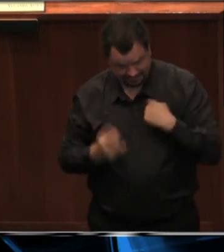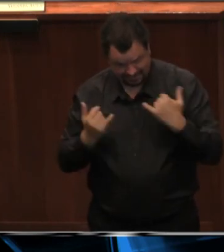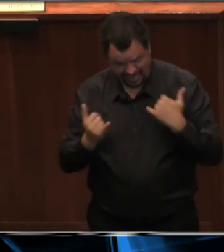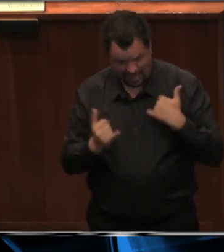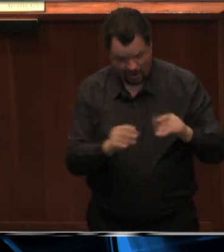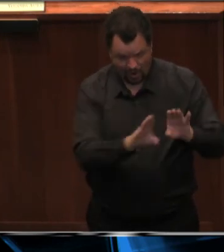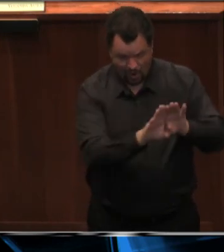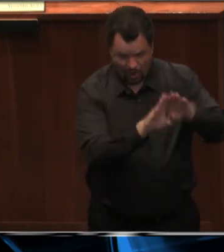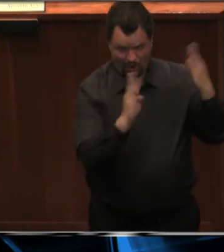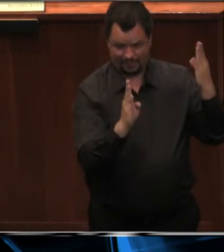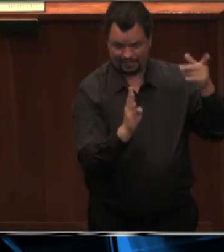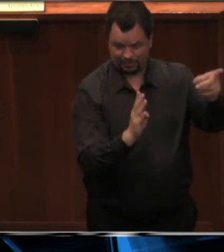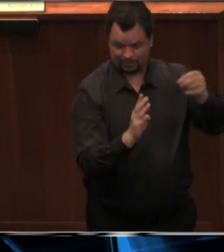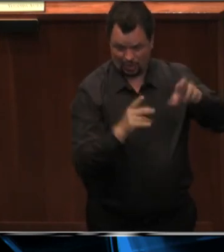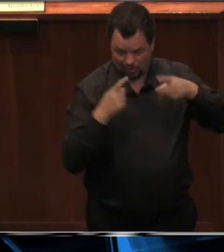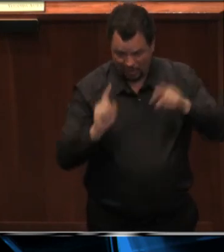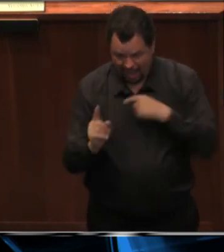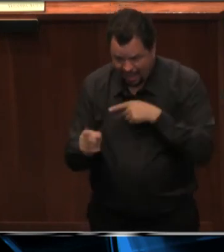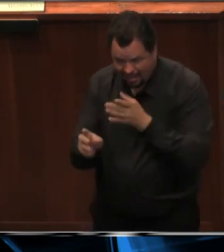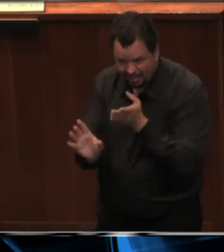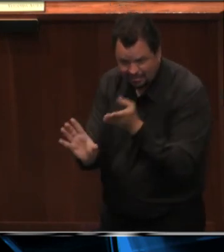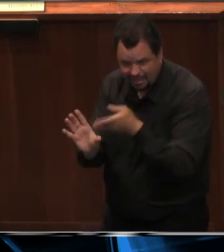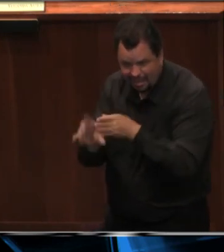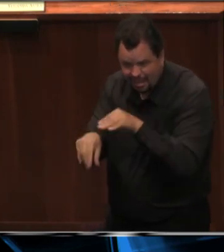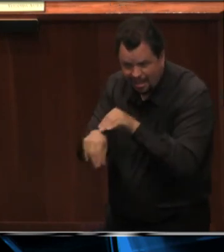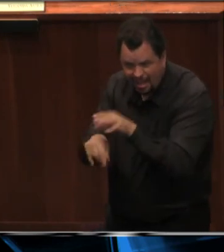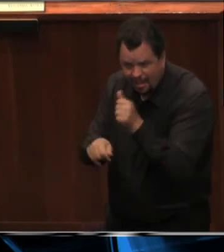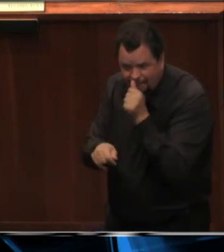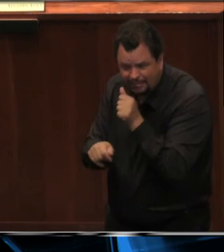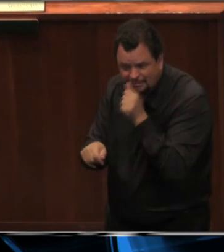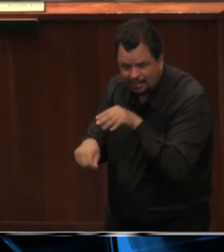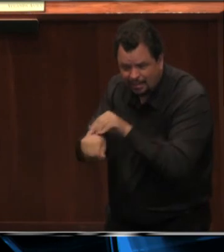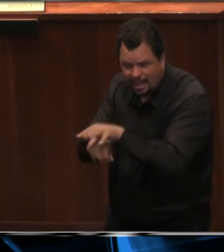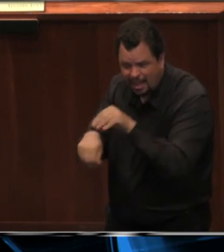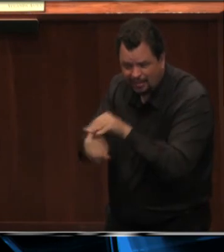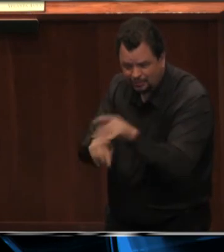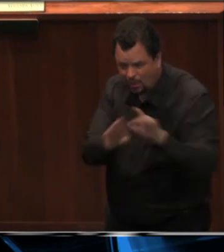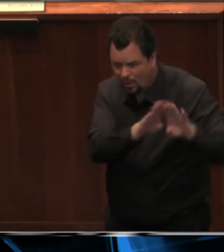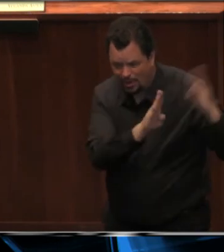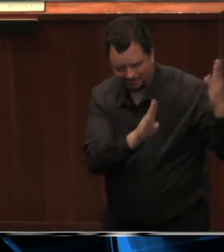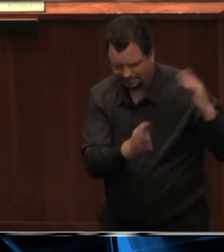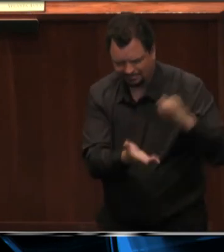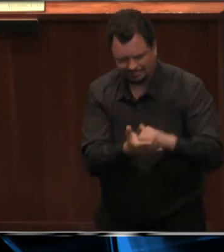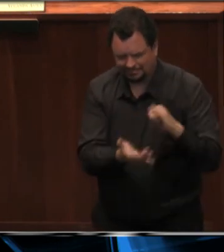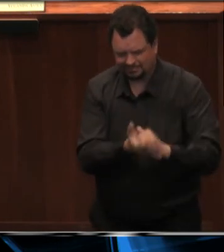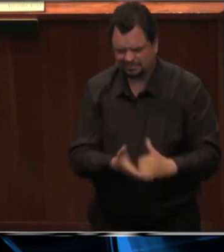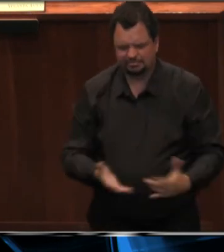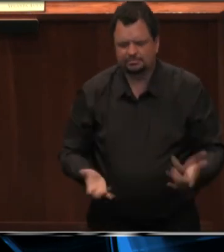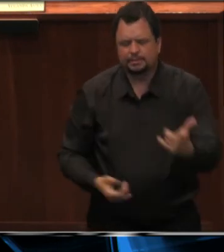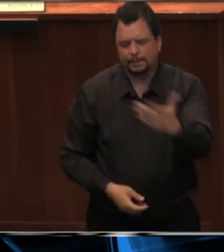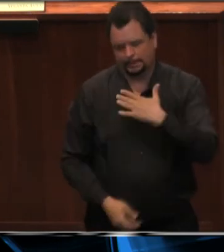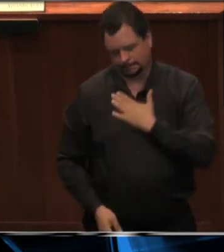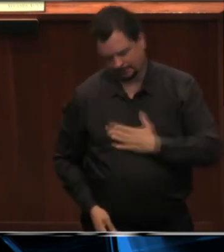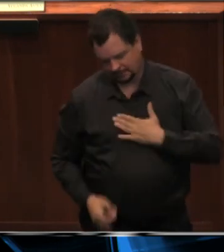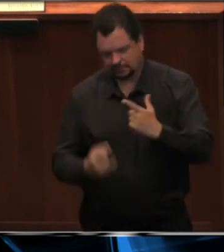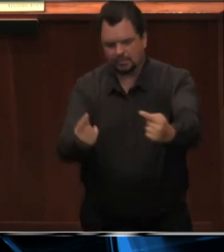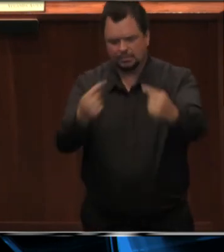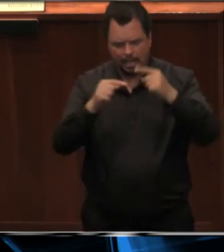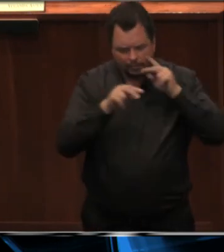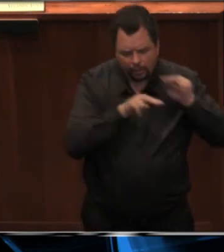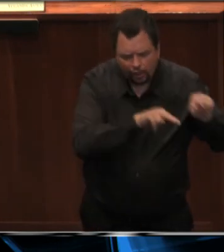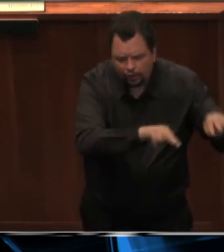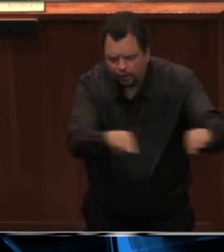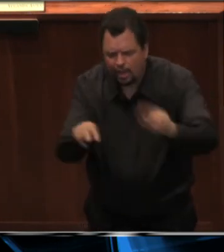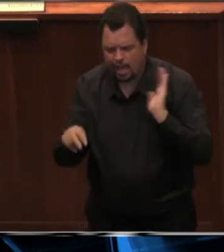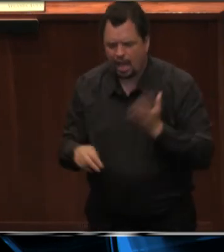this. Would you please come and inspect our ventilation systems in each and every school in our district? The results need to be